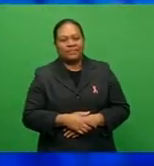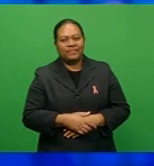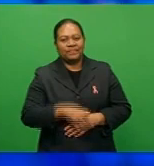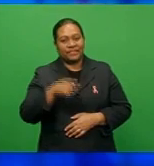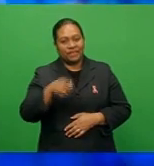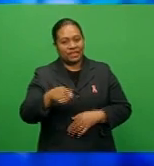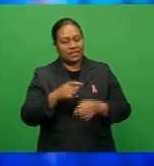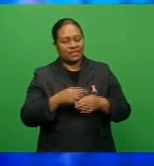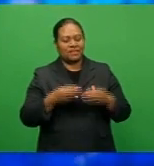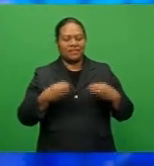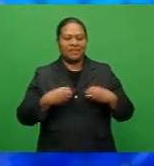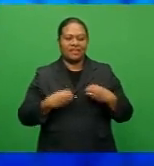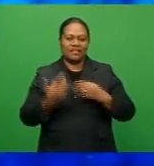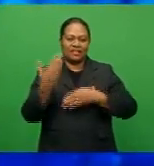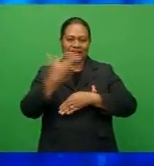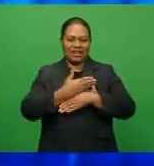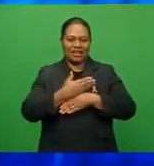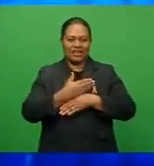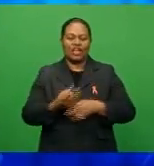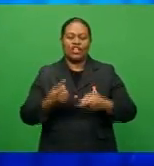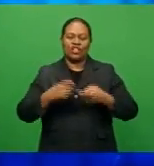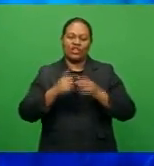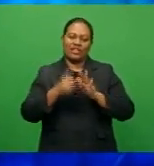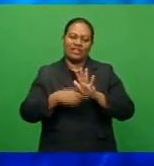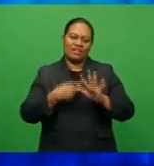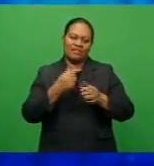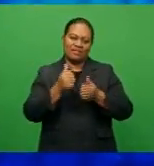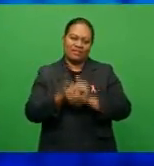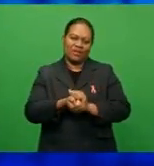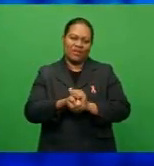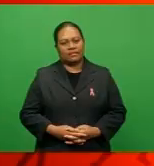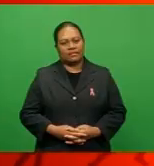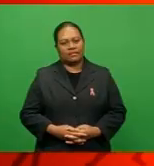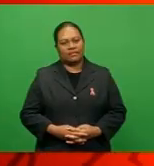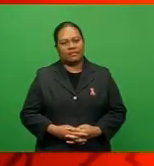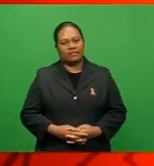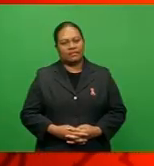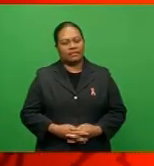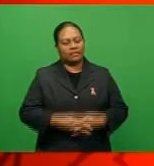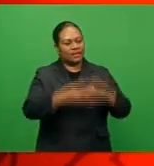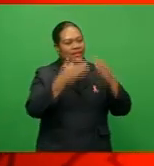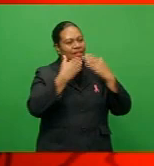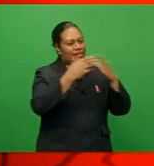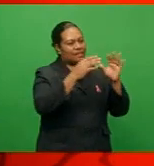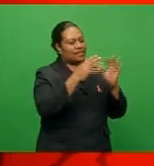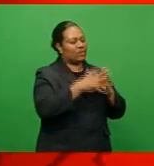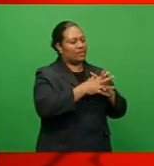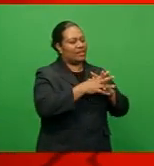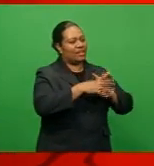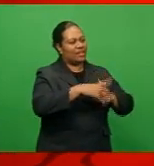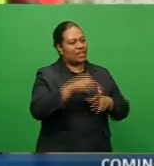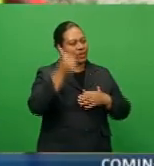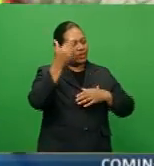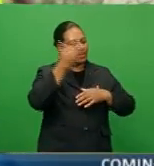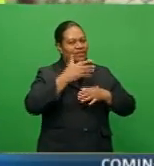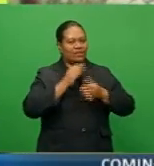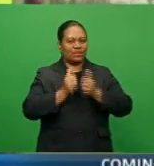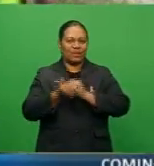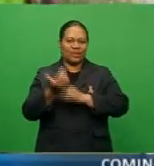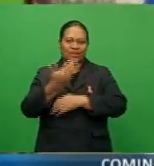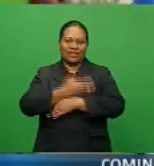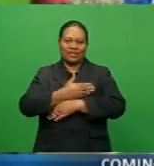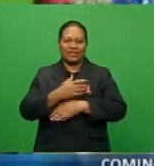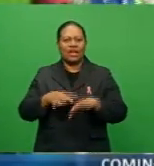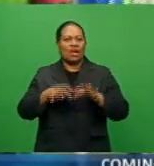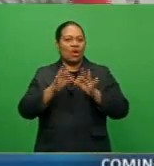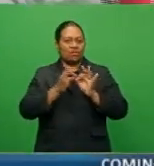And that's it from Business Tonight. We now join Jamie with the latest in sports. Thanks, Whitney, and good evening in Sports Tonight.